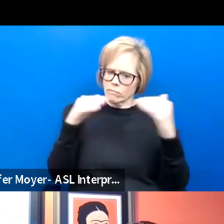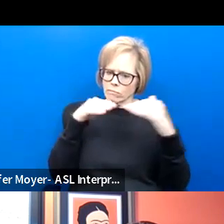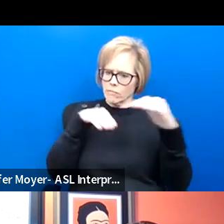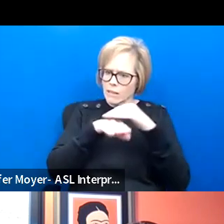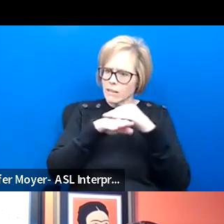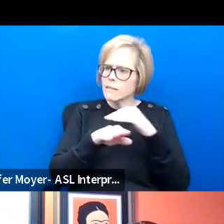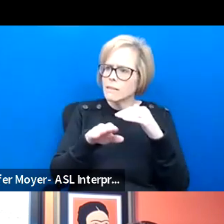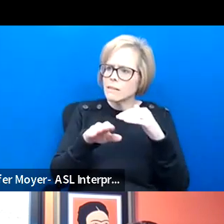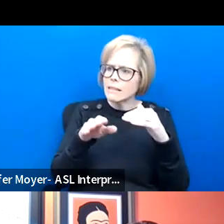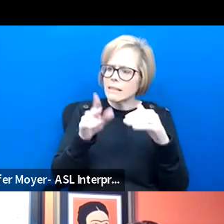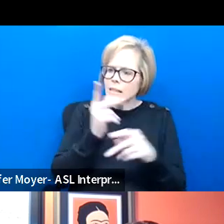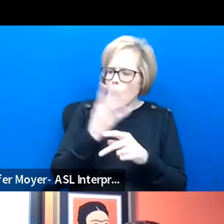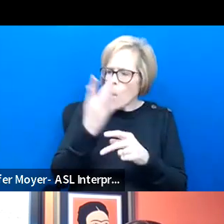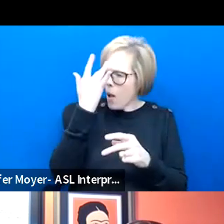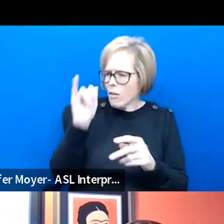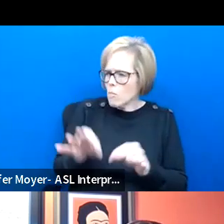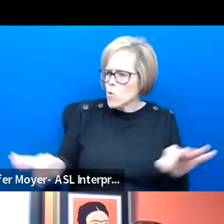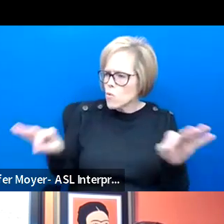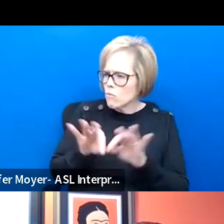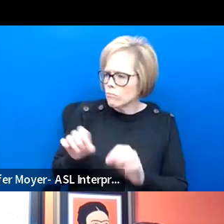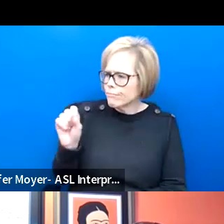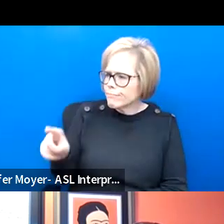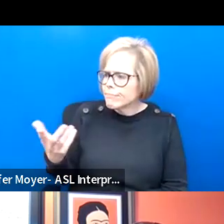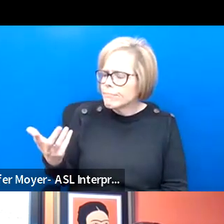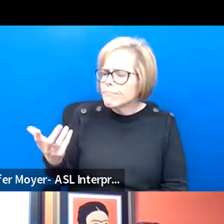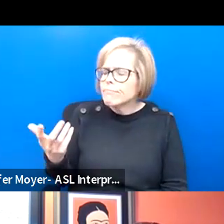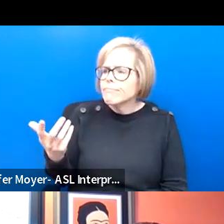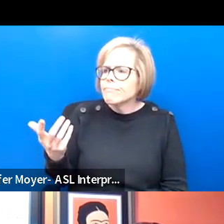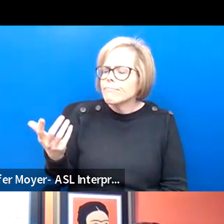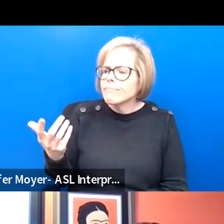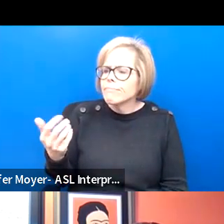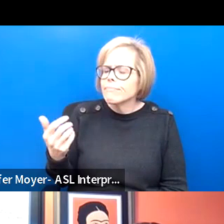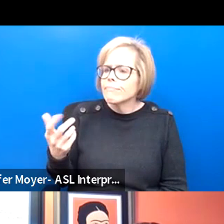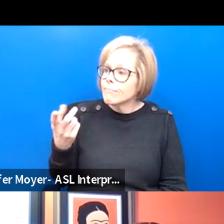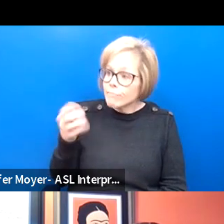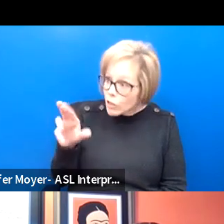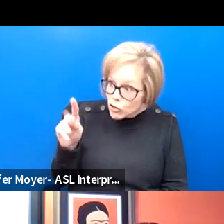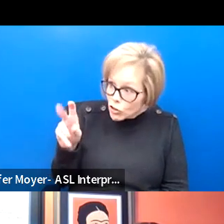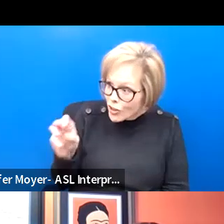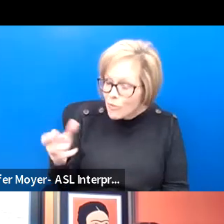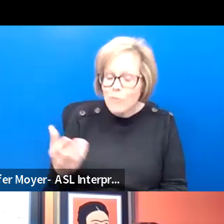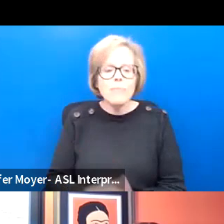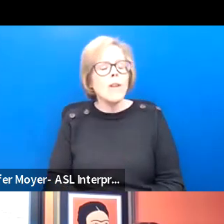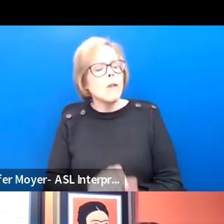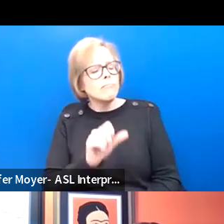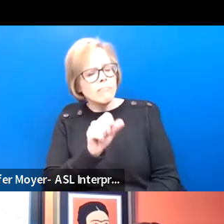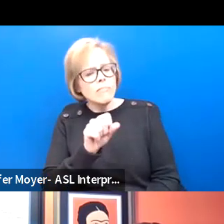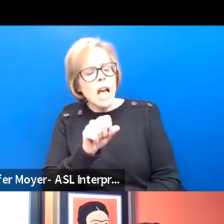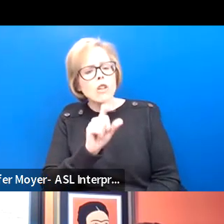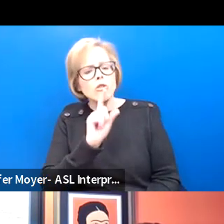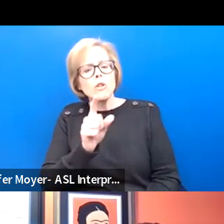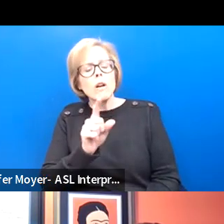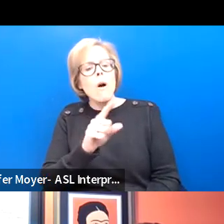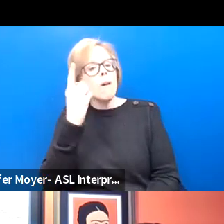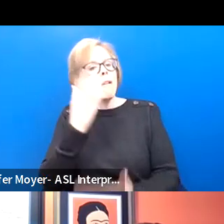why exactly is that important? Dr. Tucker? Yeah, so for sure. One of the